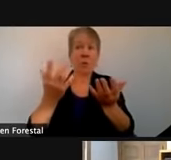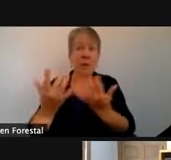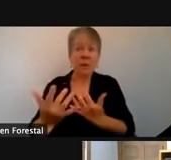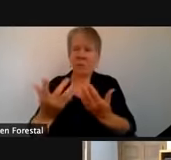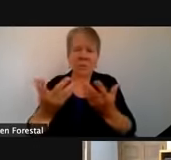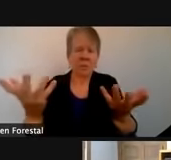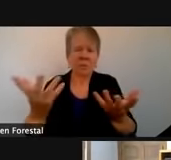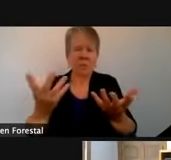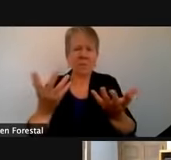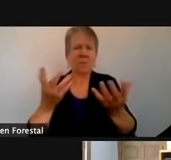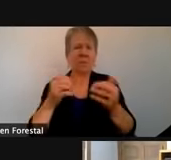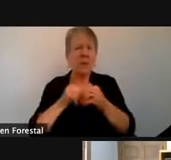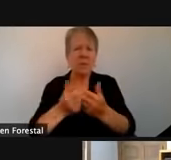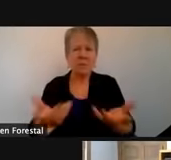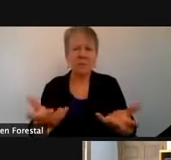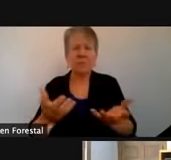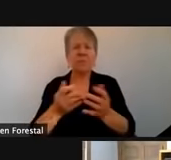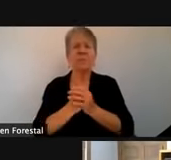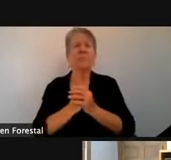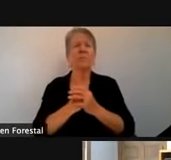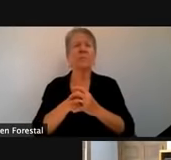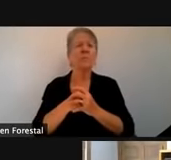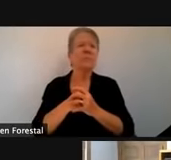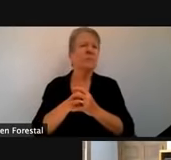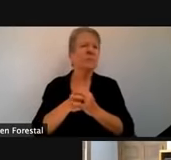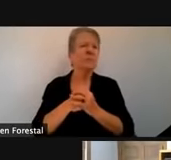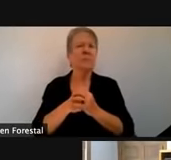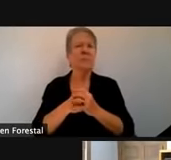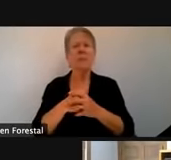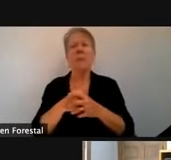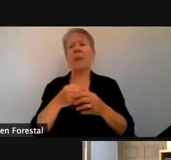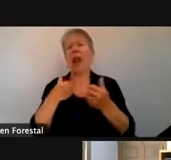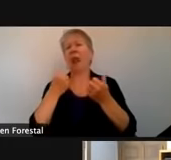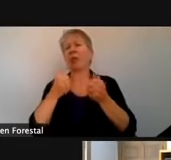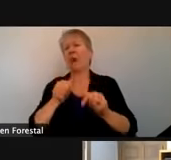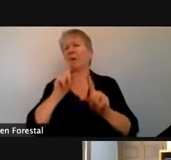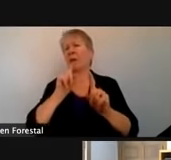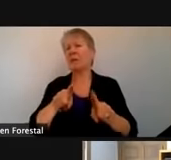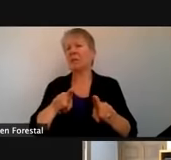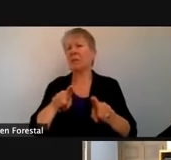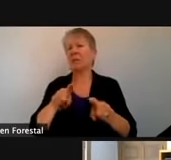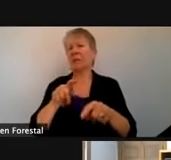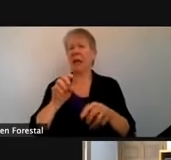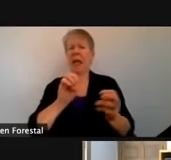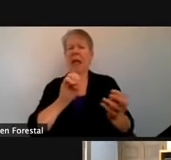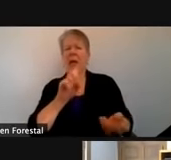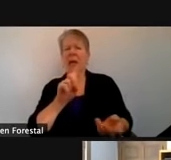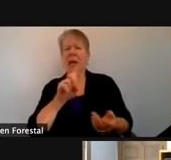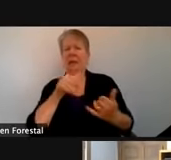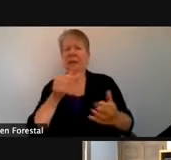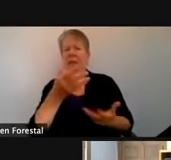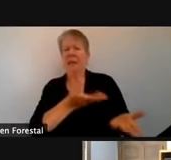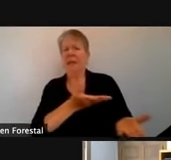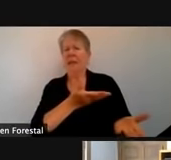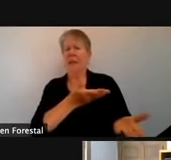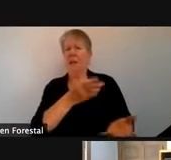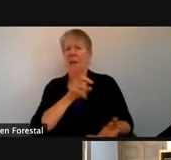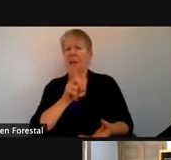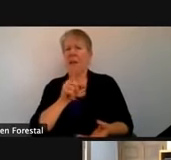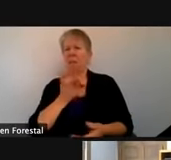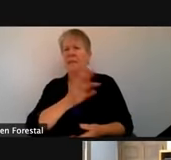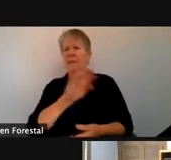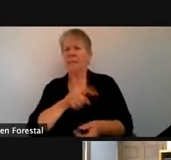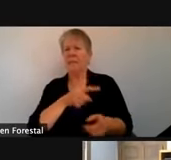best shot. We still have Ed Lifshitz on, so Ed can, unlike me, Ed has a medical degree, so Ed may have an opinion